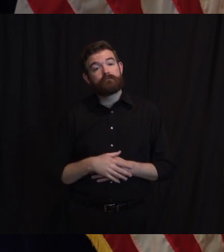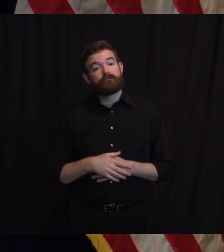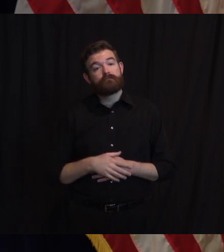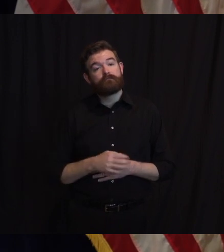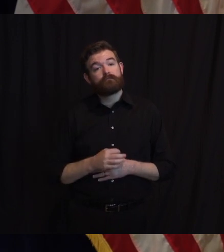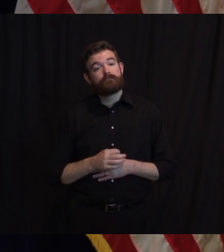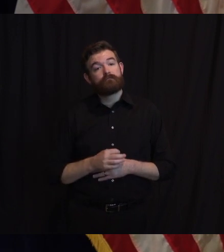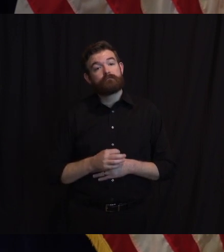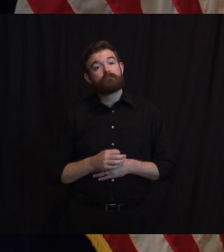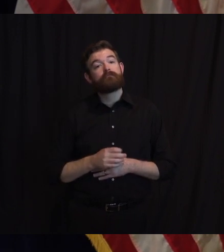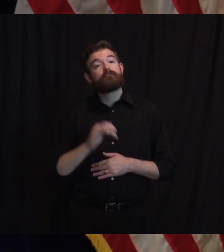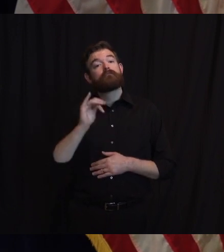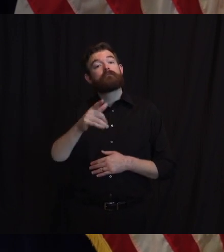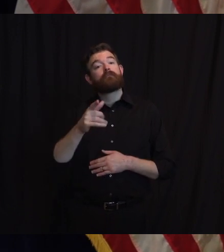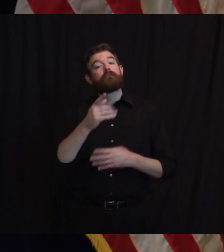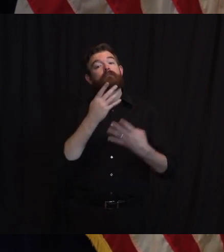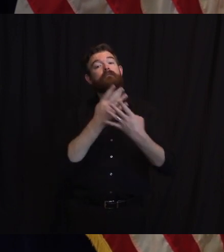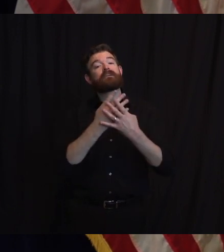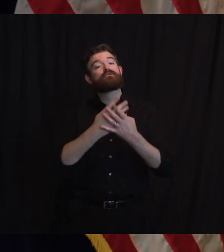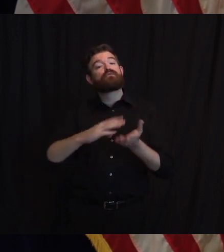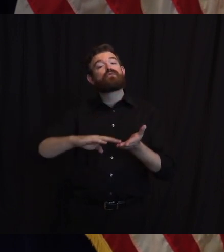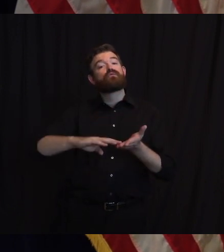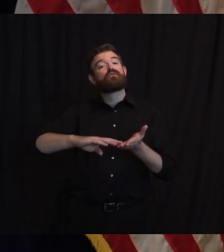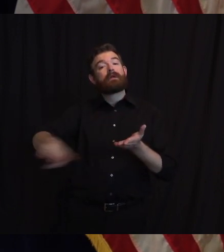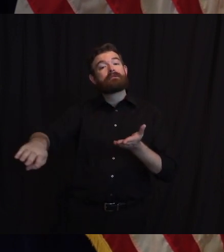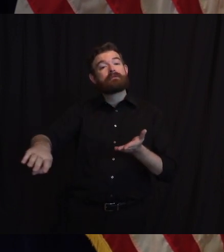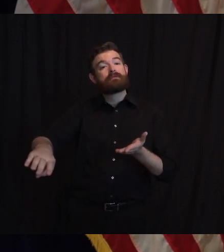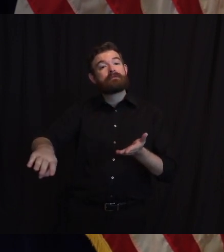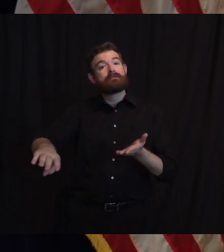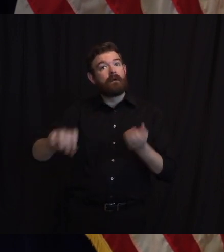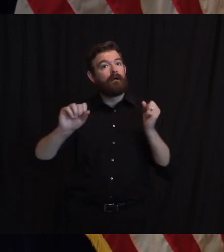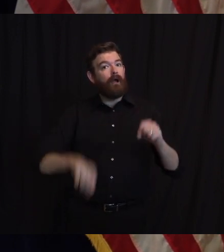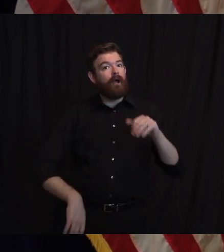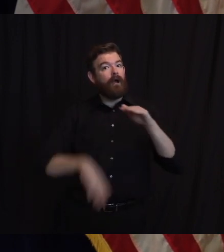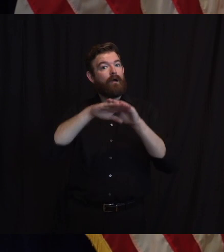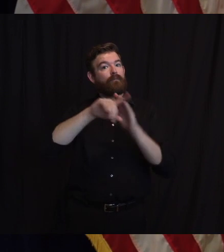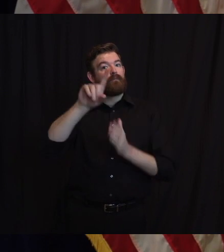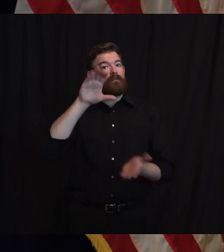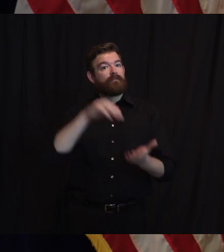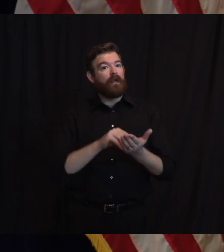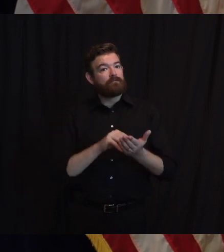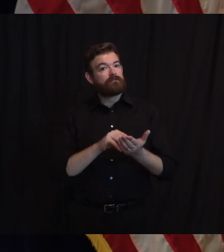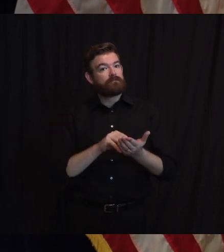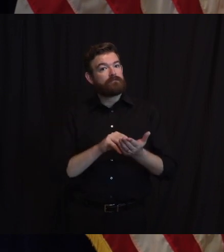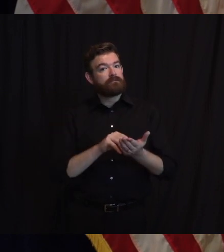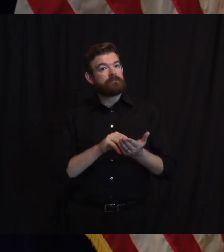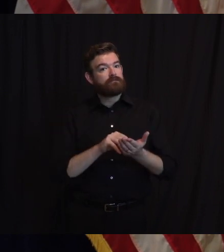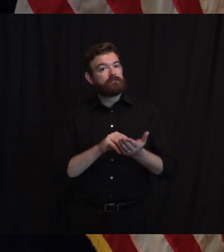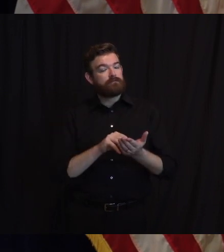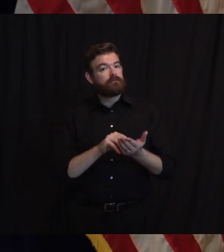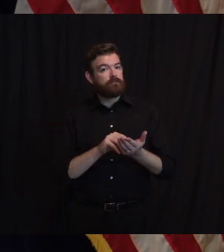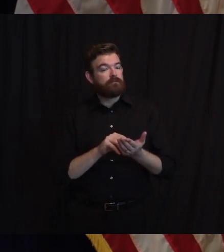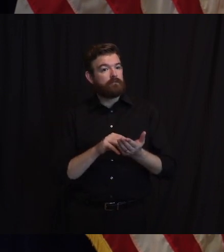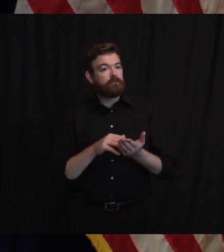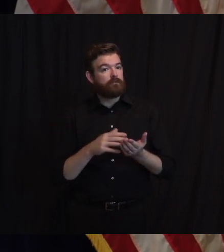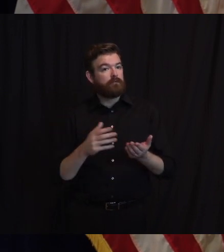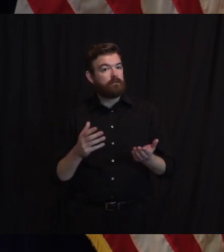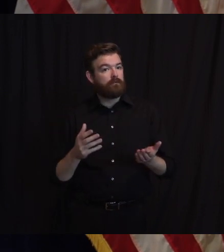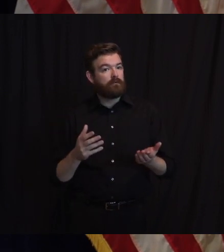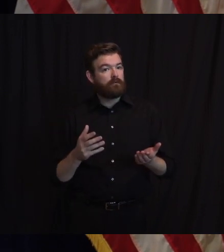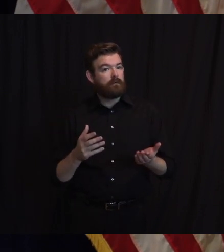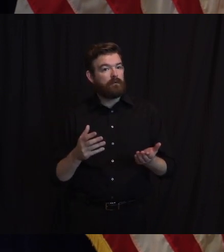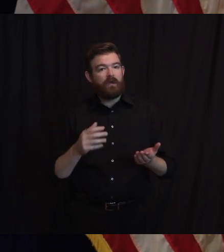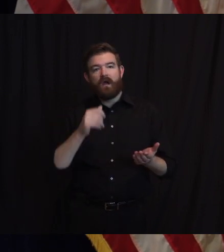eligibility of a certain number of people to be released subject to a comprehensive review, including, among other